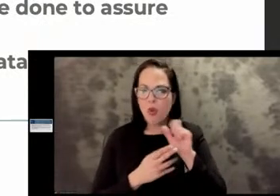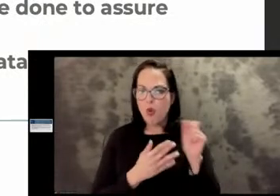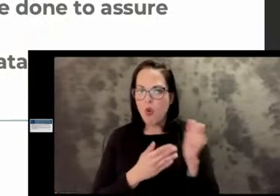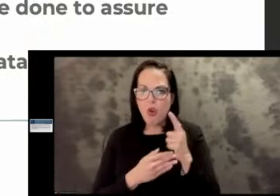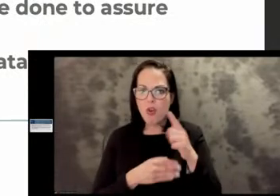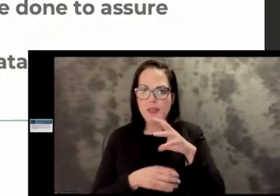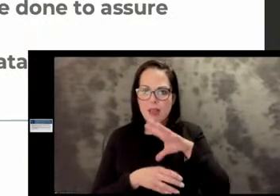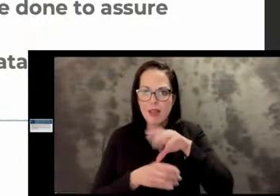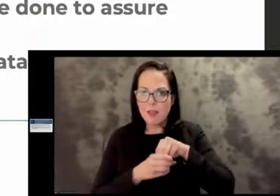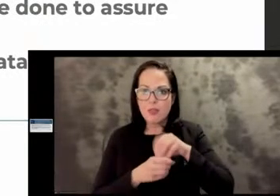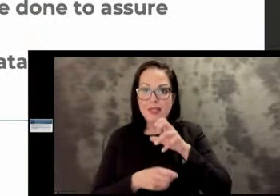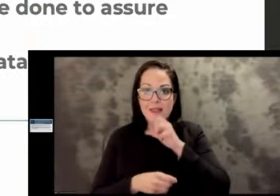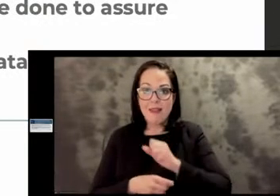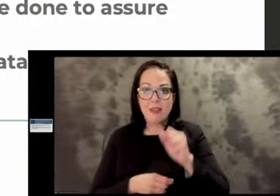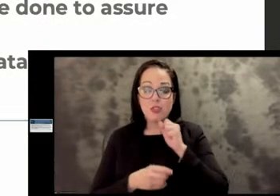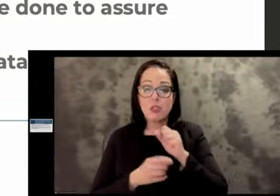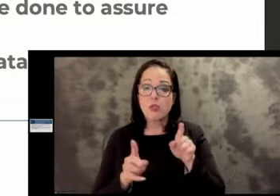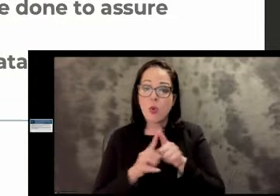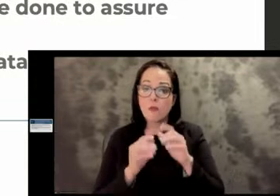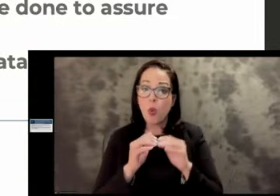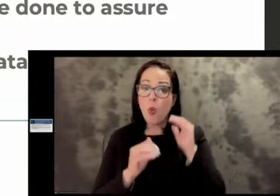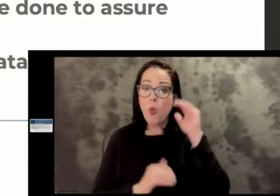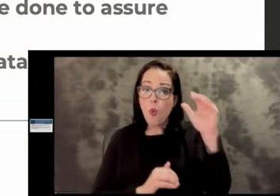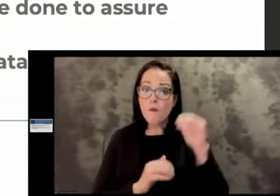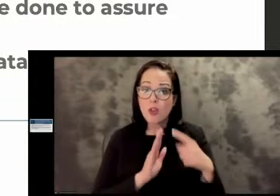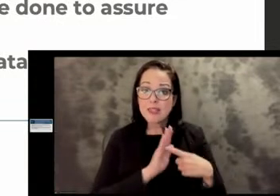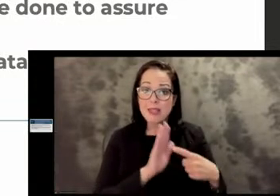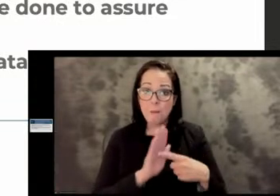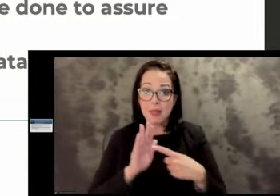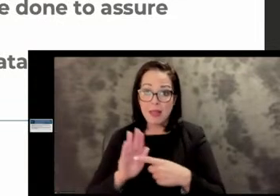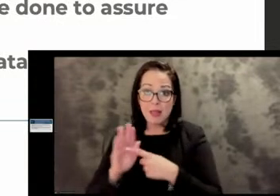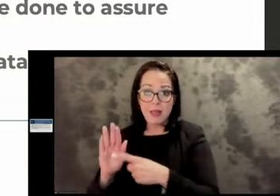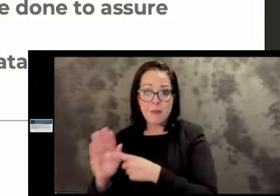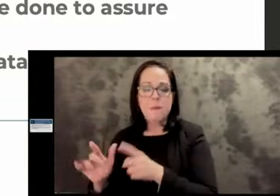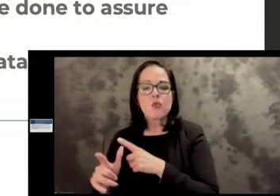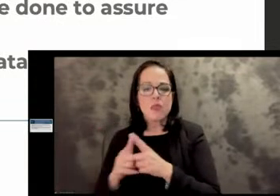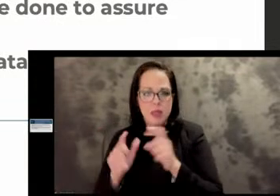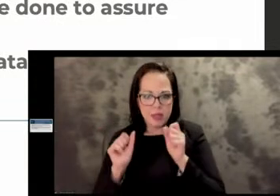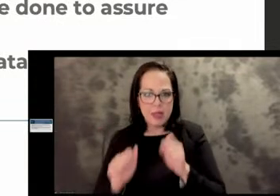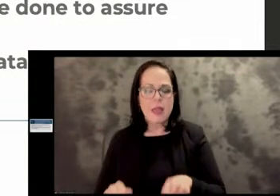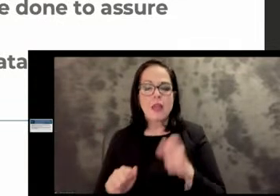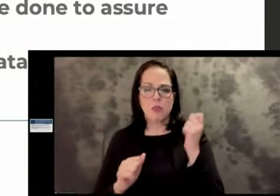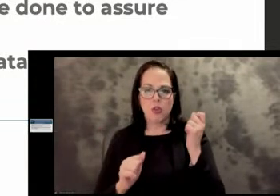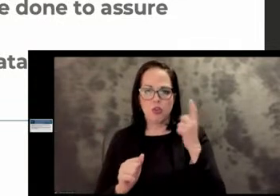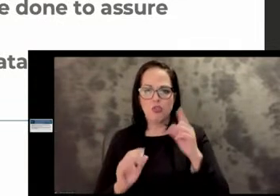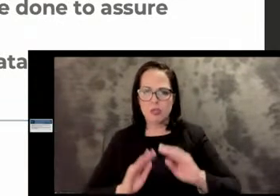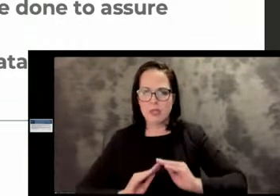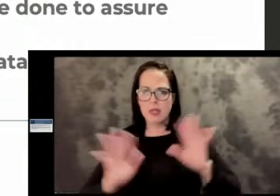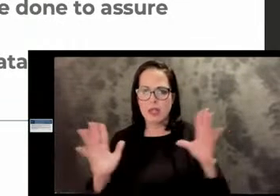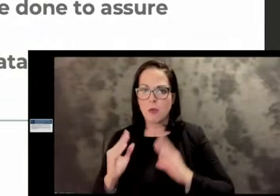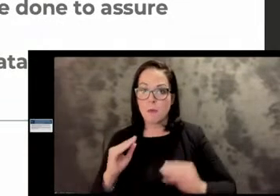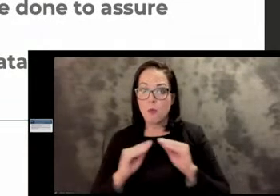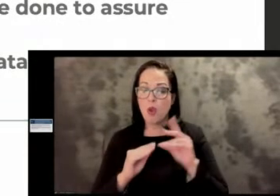it also should include oversampling so that the experiences of racial and ethnic subgroups can be understood and data